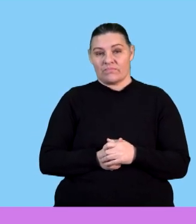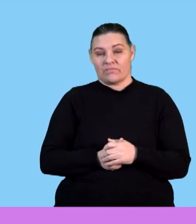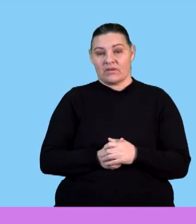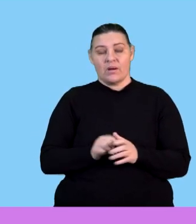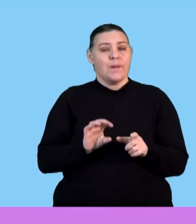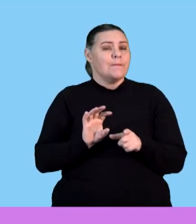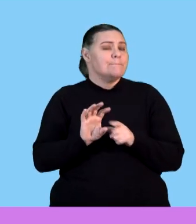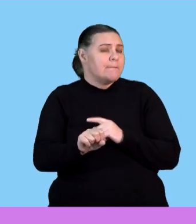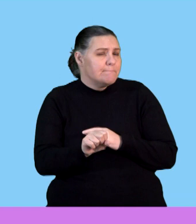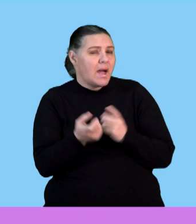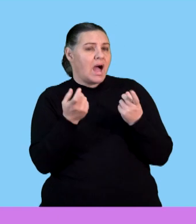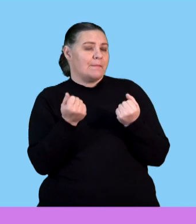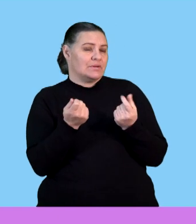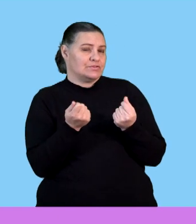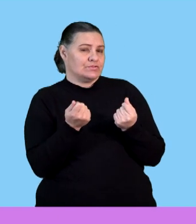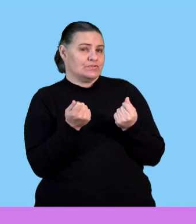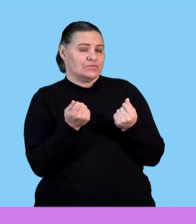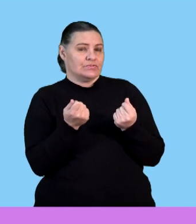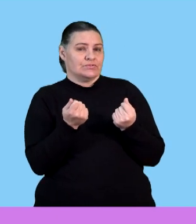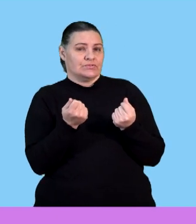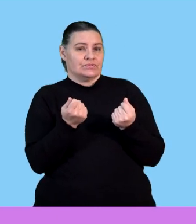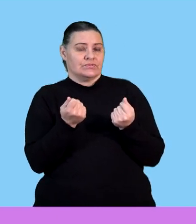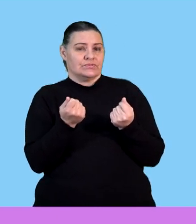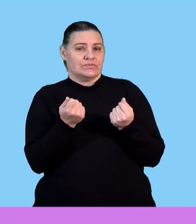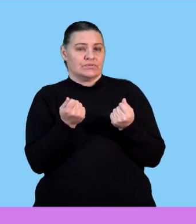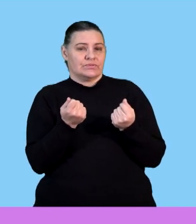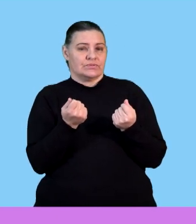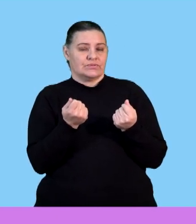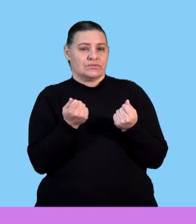Okay. Determine the cost